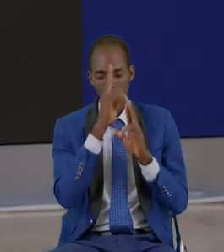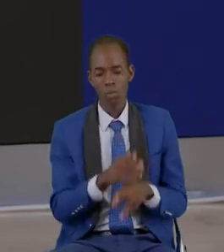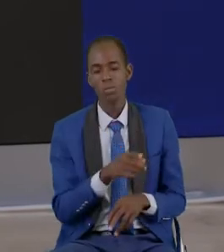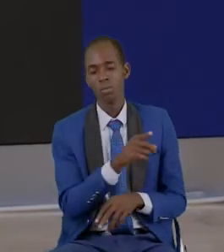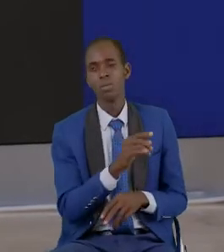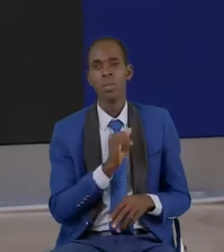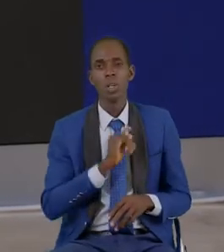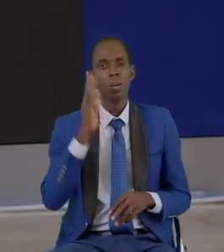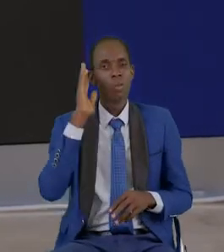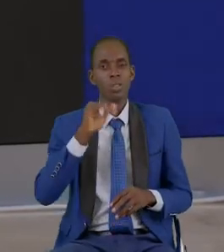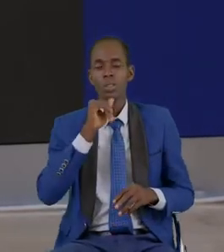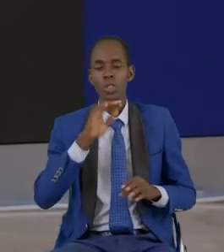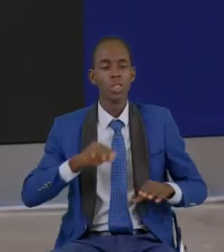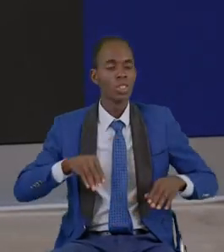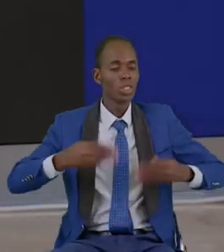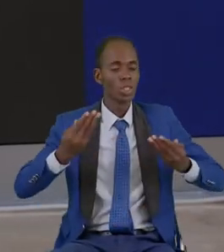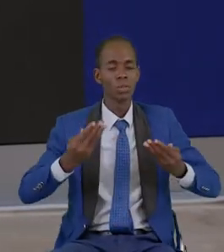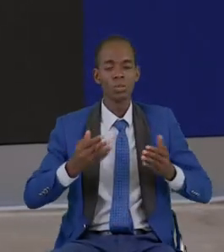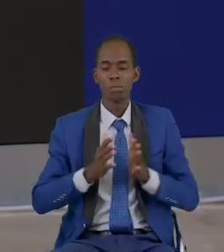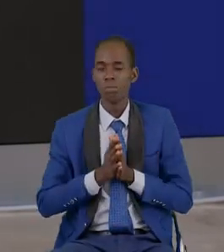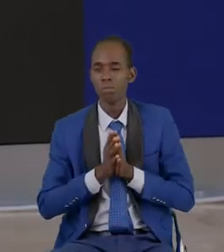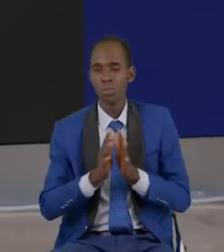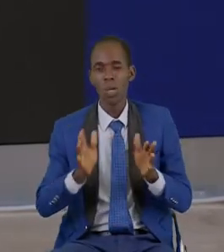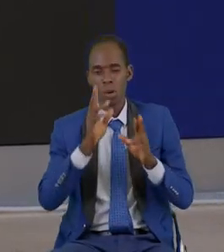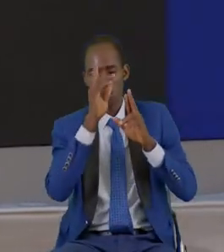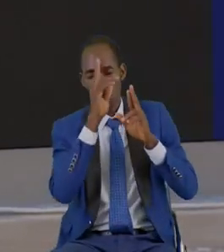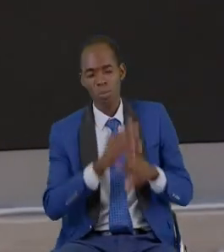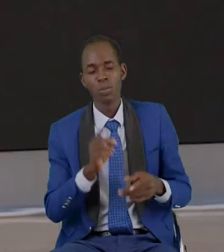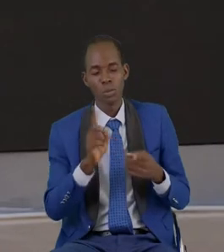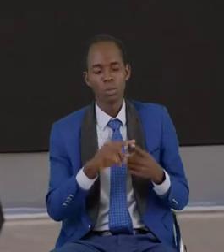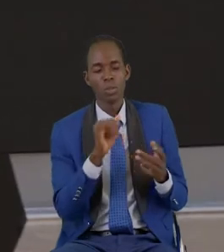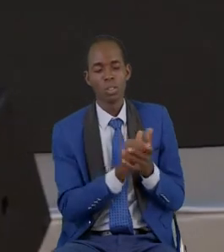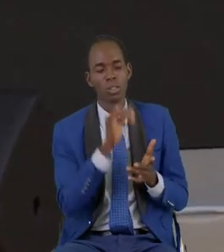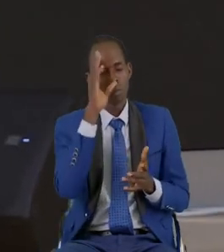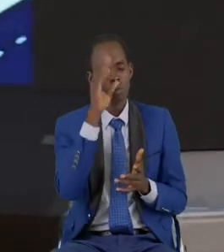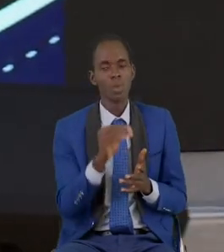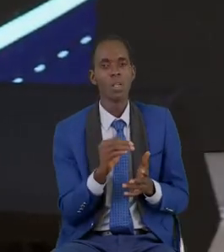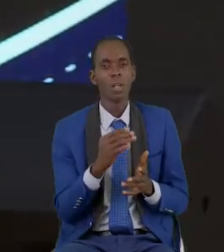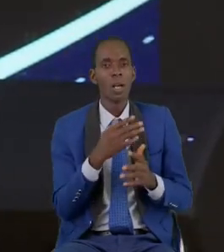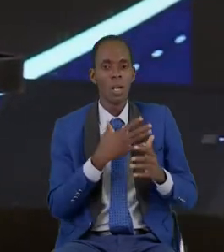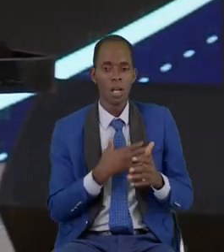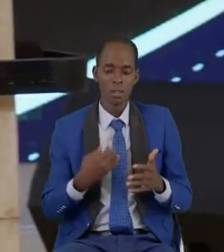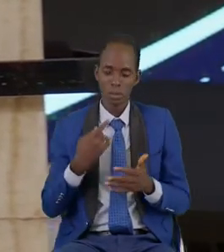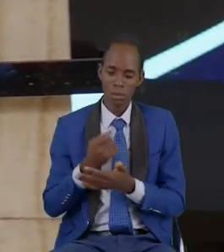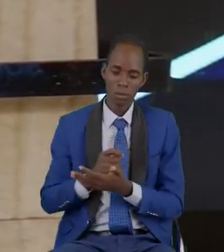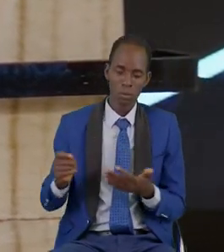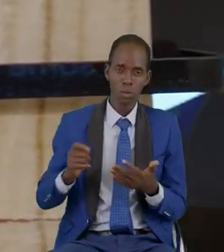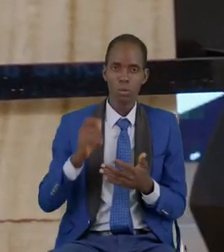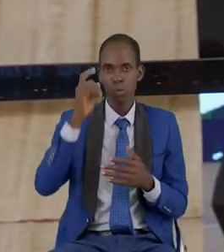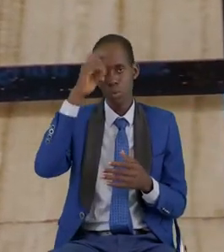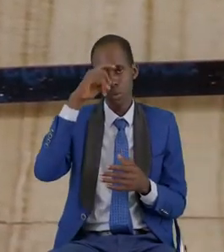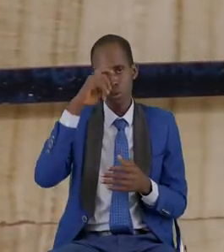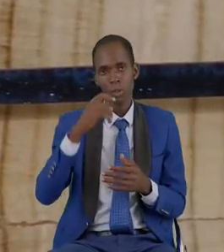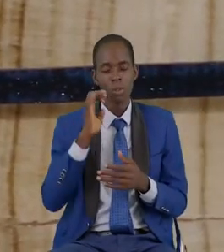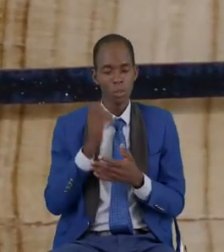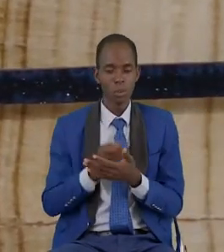any public honor unto him, and say he wrote in wisdom, he wrote in good revelation,